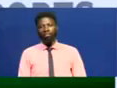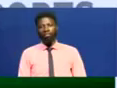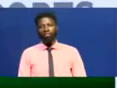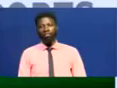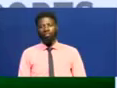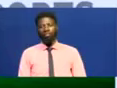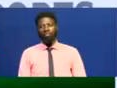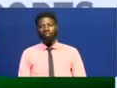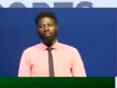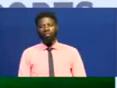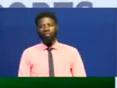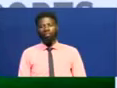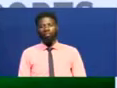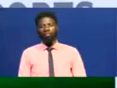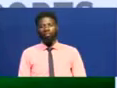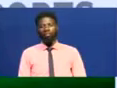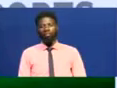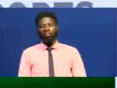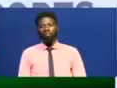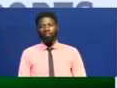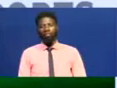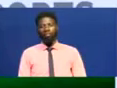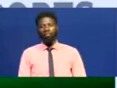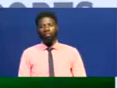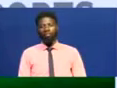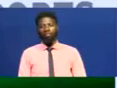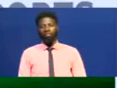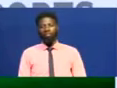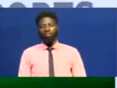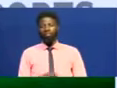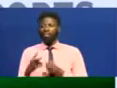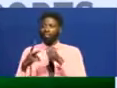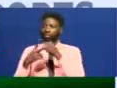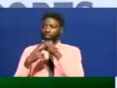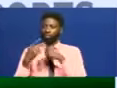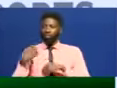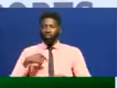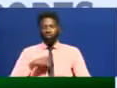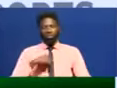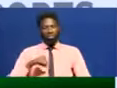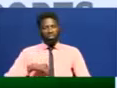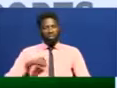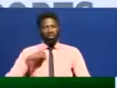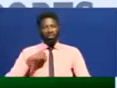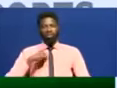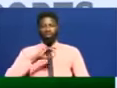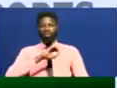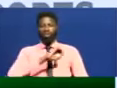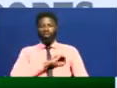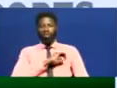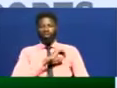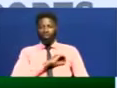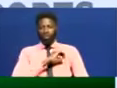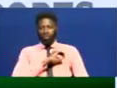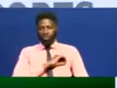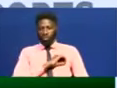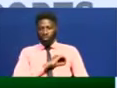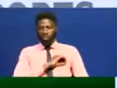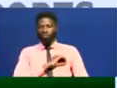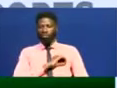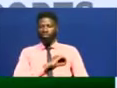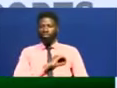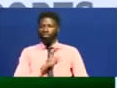very proud to have our own home as a ministry, the spanking, glittering